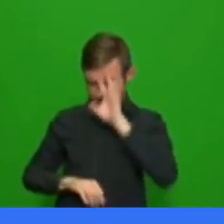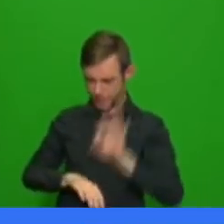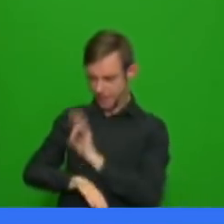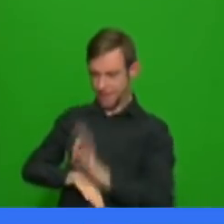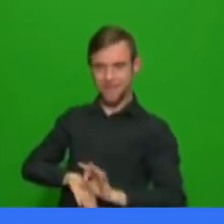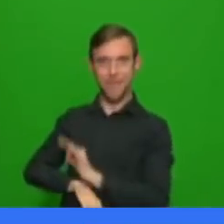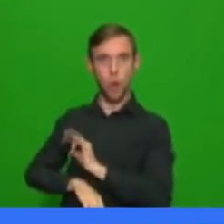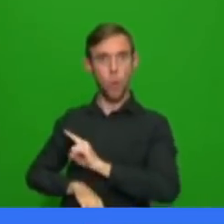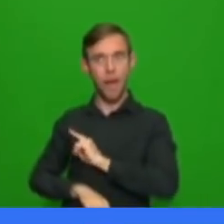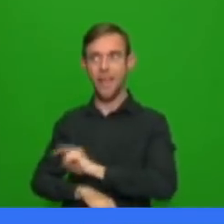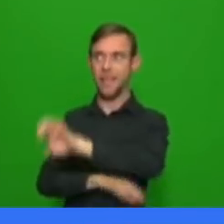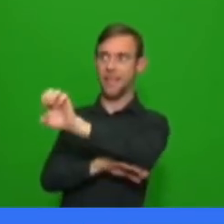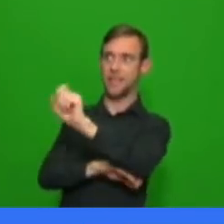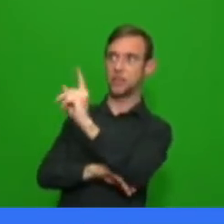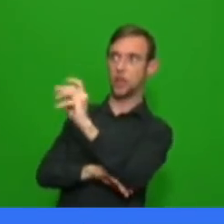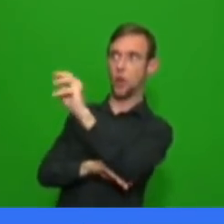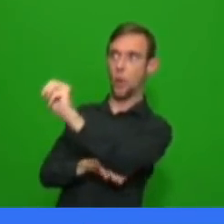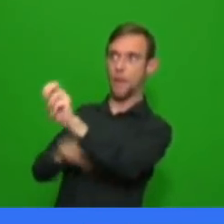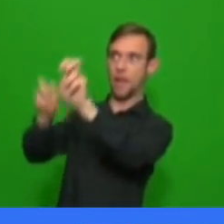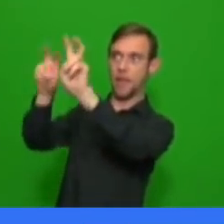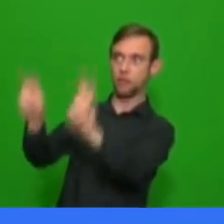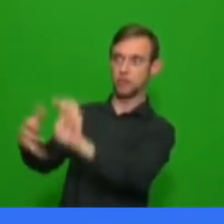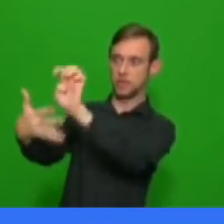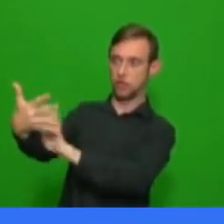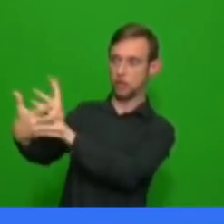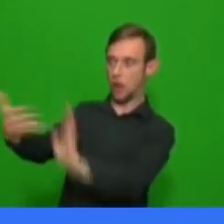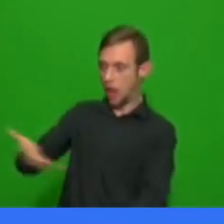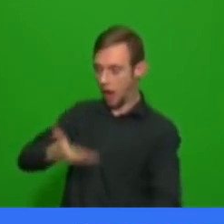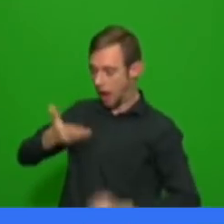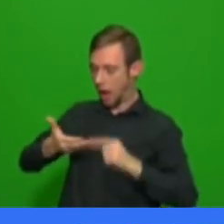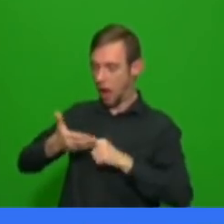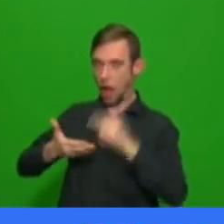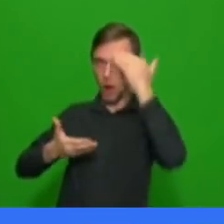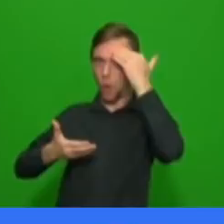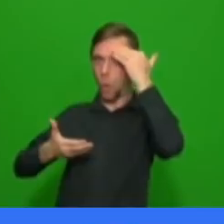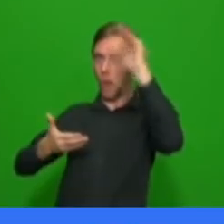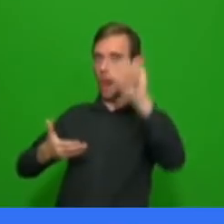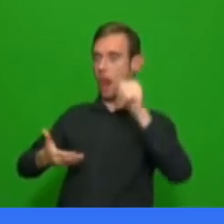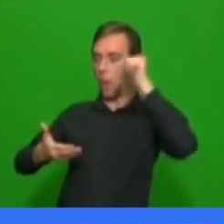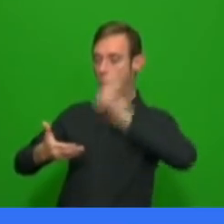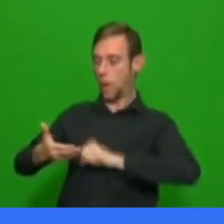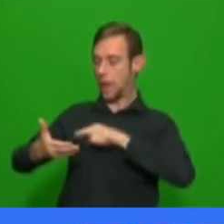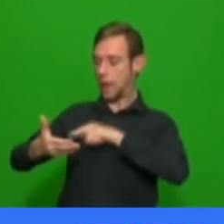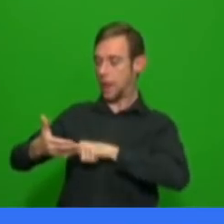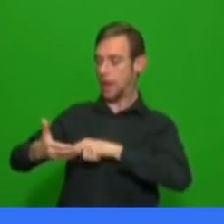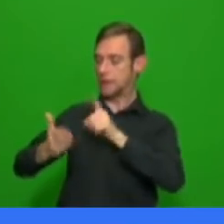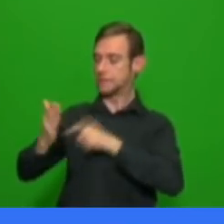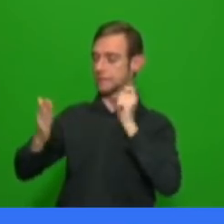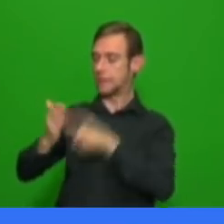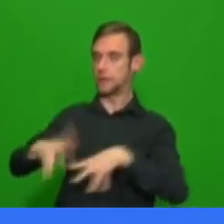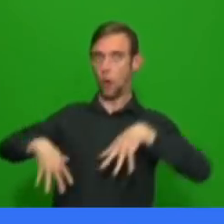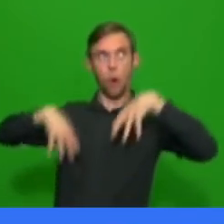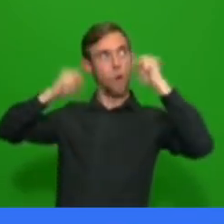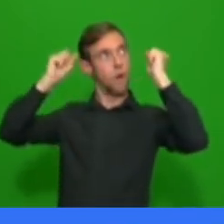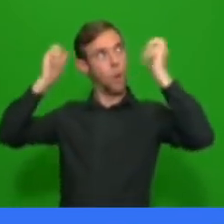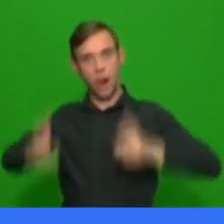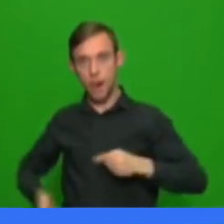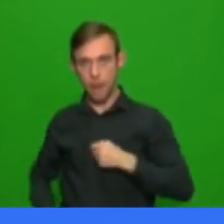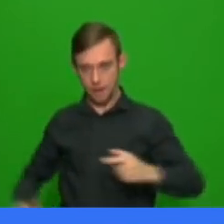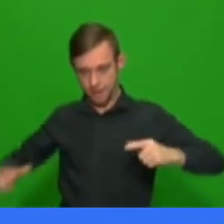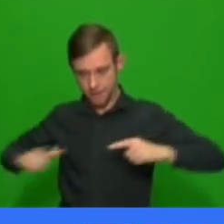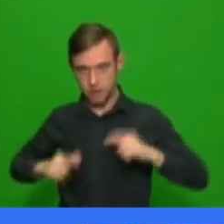that many businesses are actually able to cope with that. The problem would be if load shedding